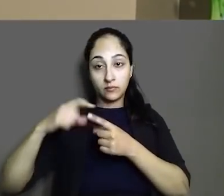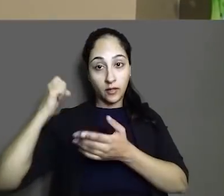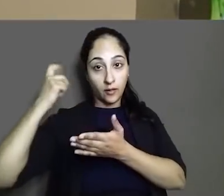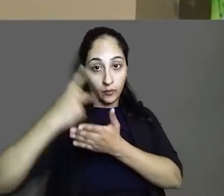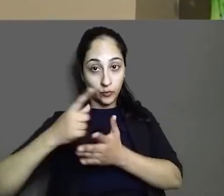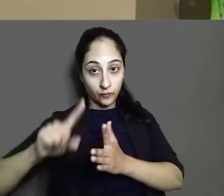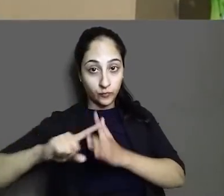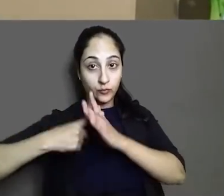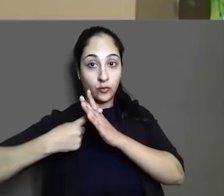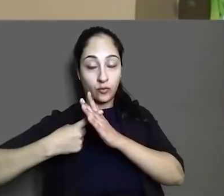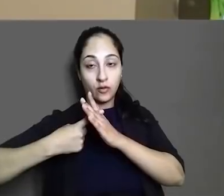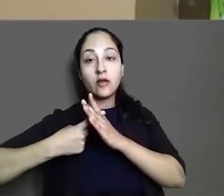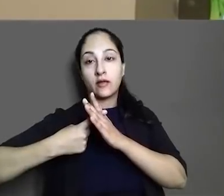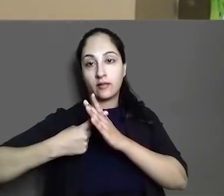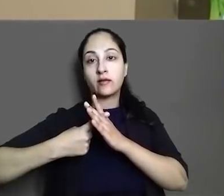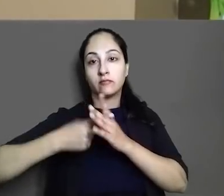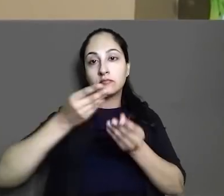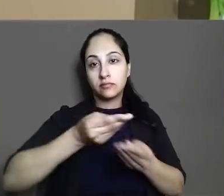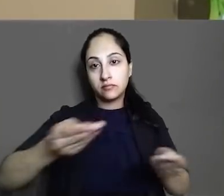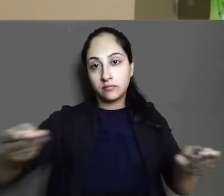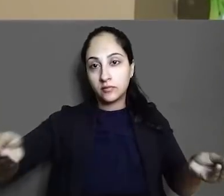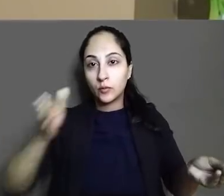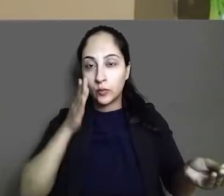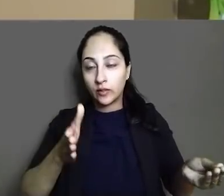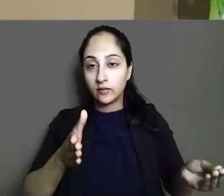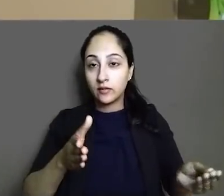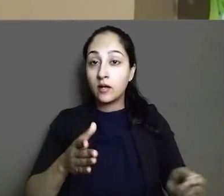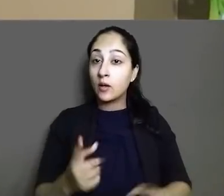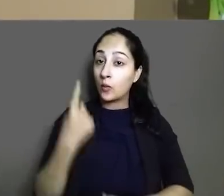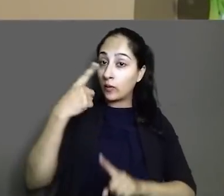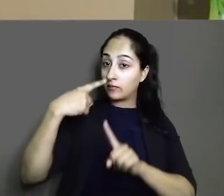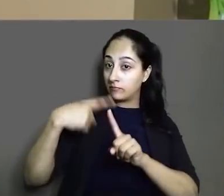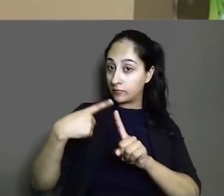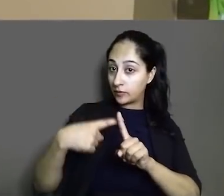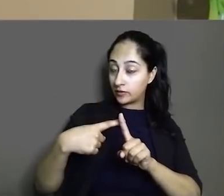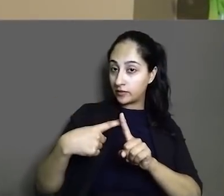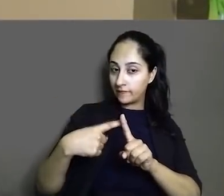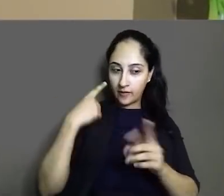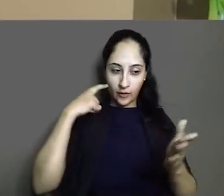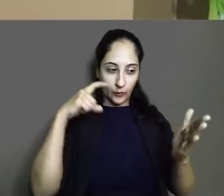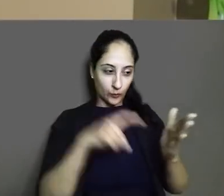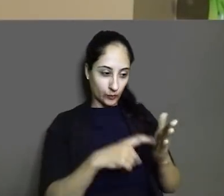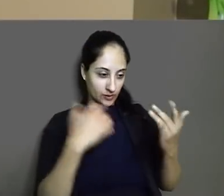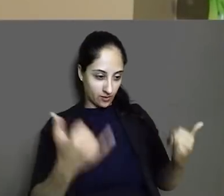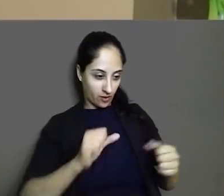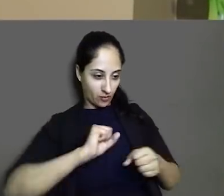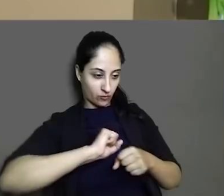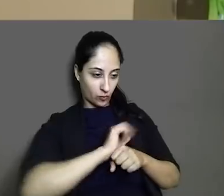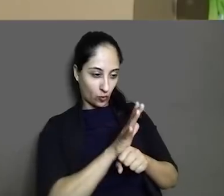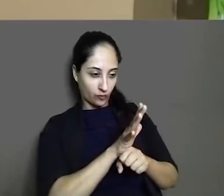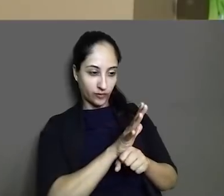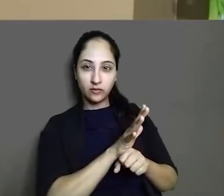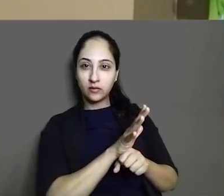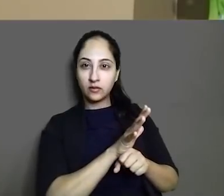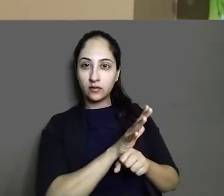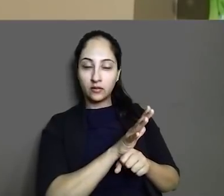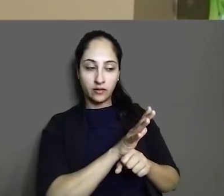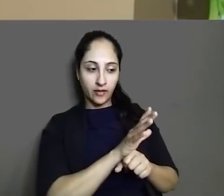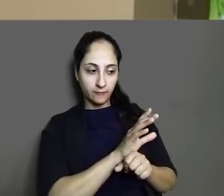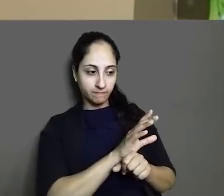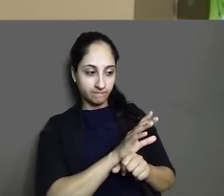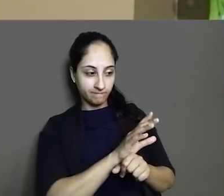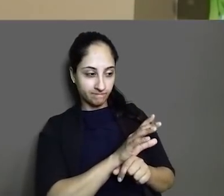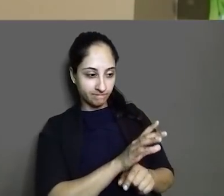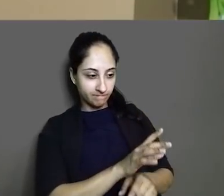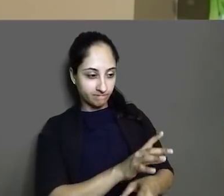that we're protecting our whole community, at least we need to start right now by immunizing the people who are getting sick the